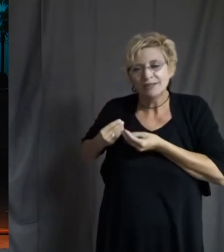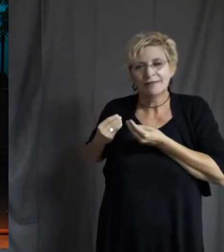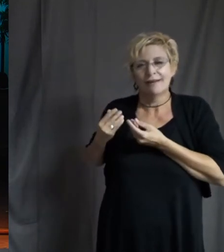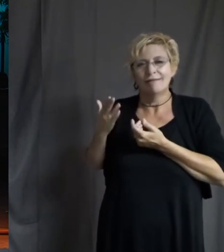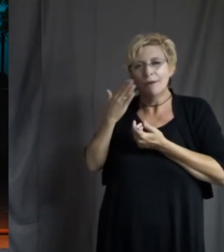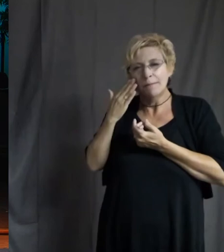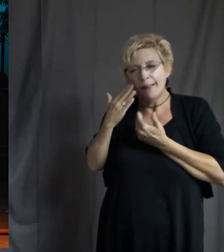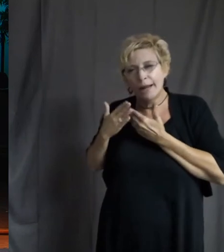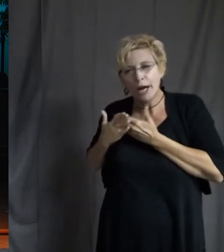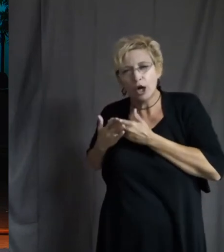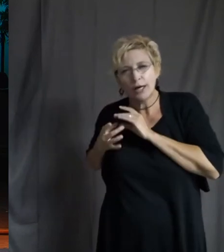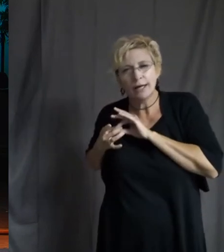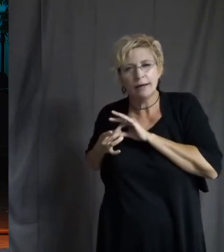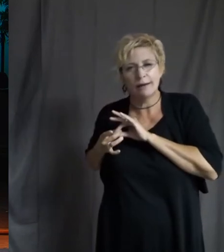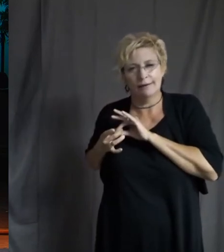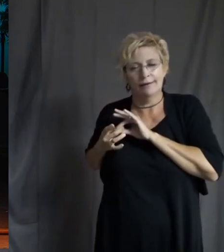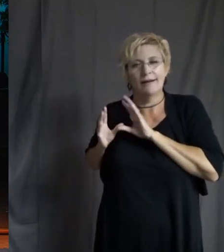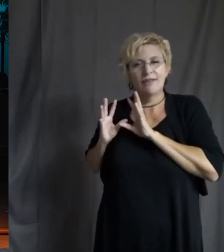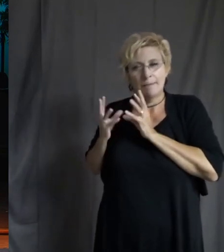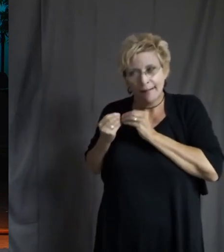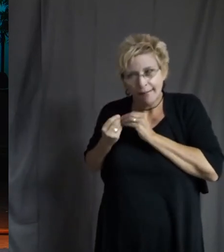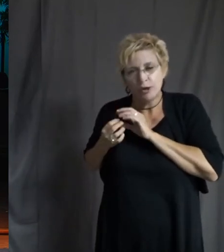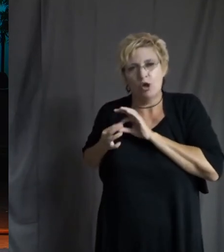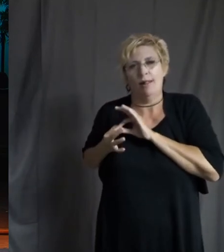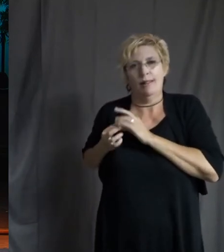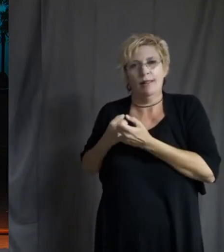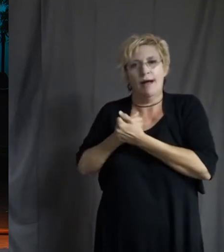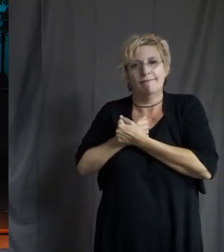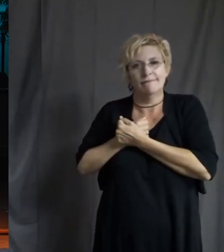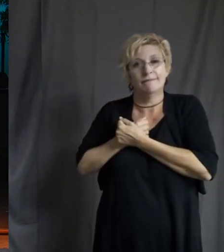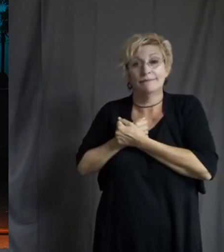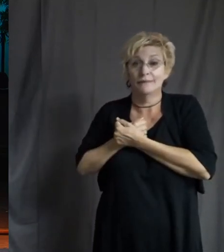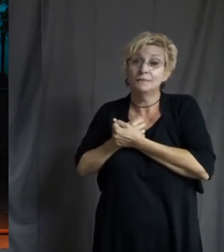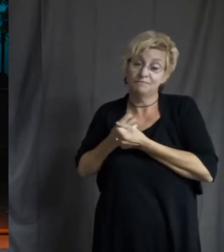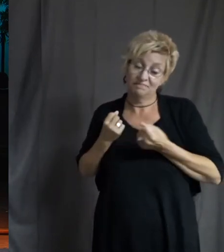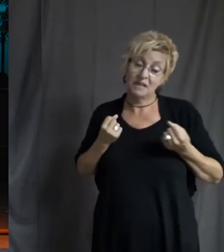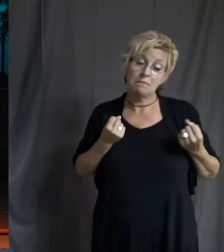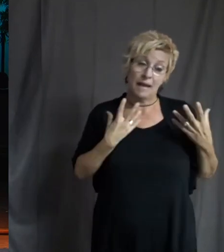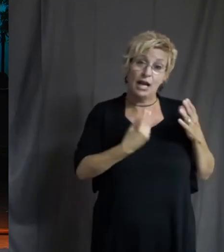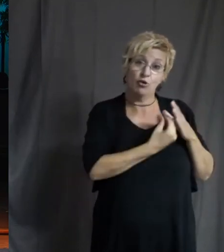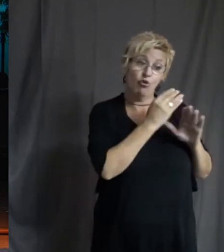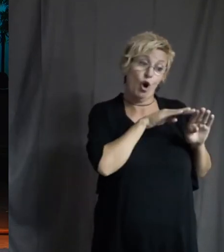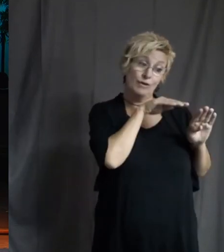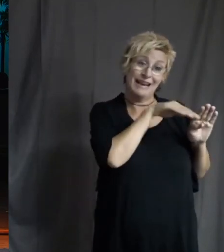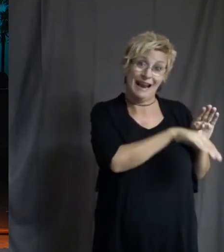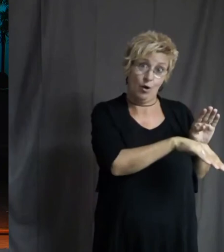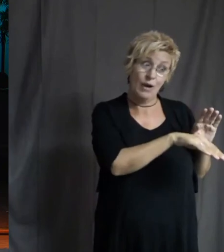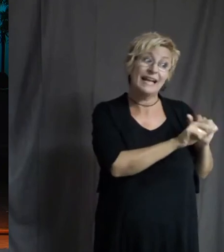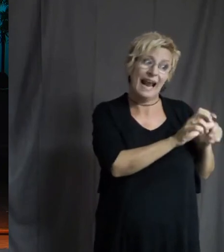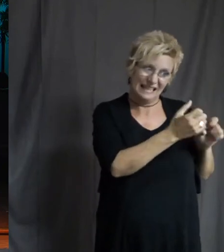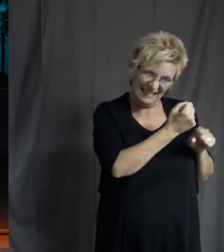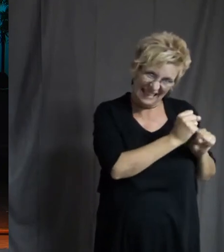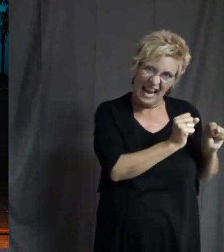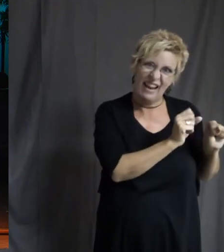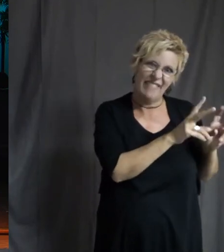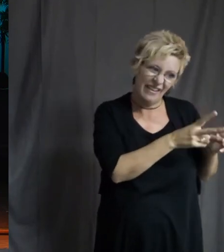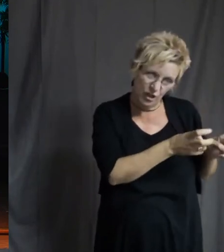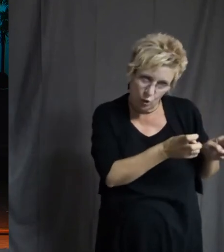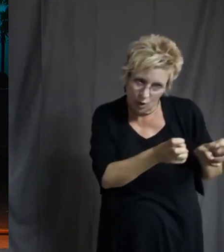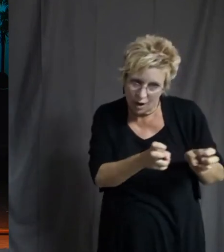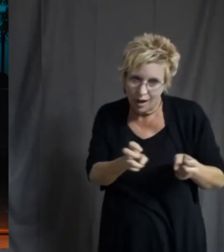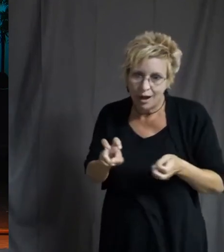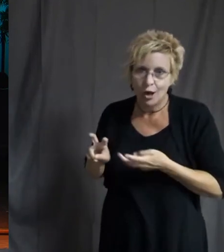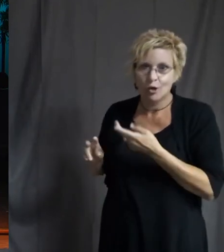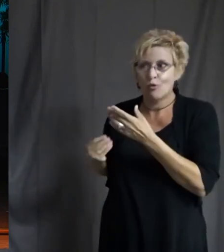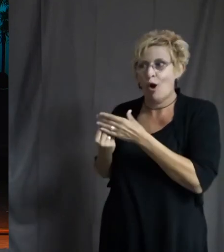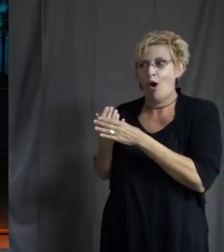love of compassion, of familiarity, of familial love. And a lot of grow-down